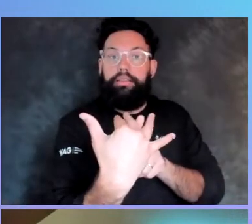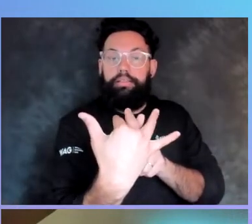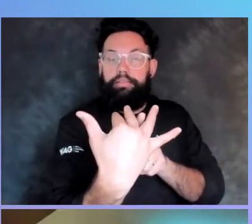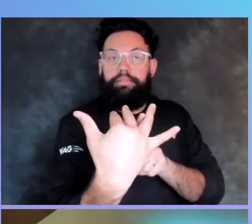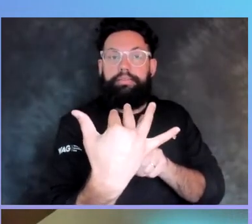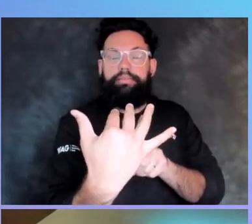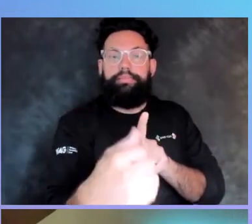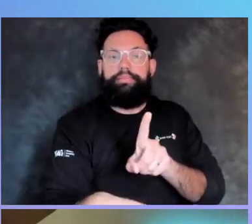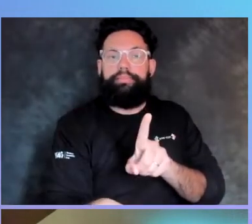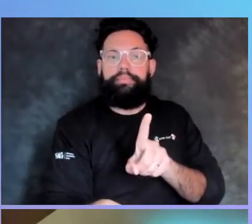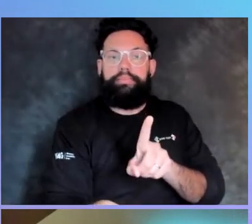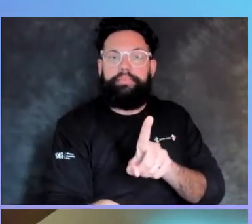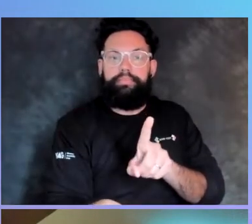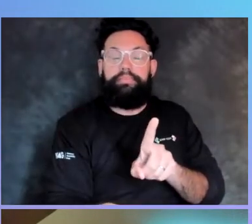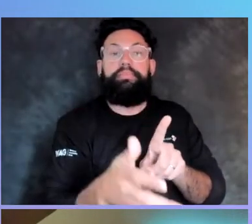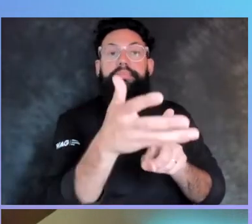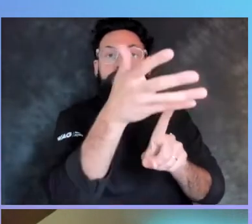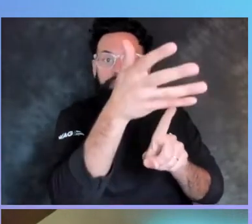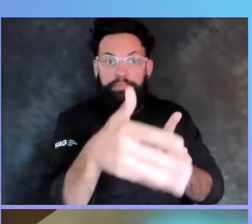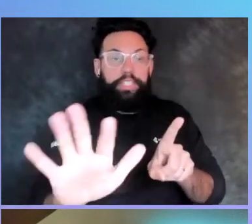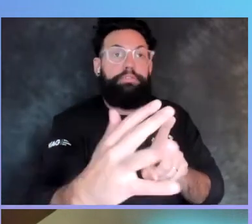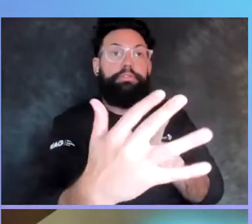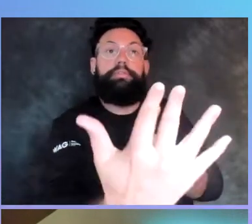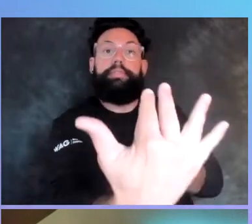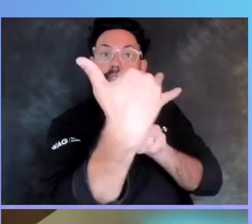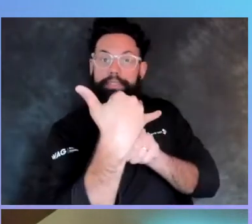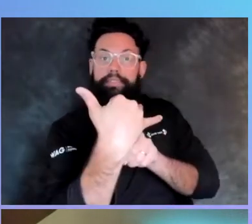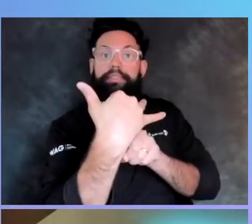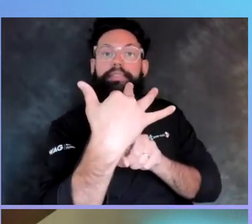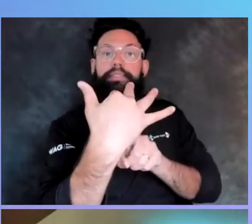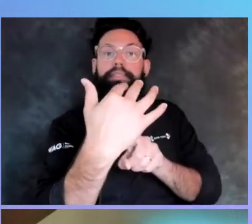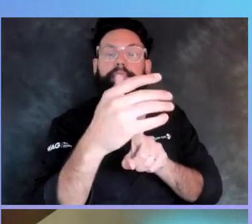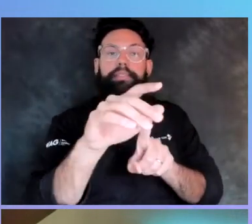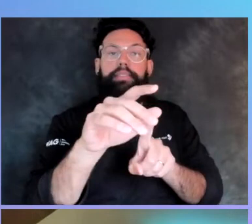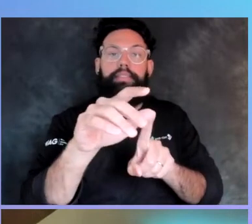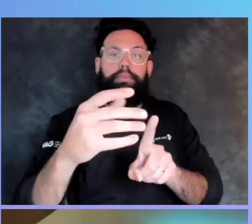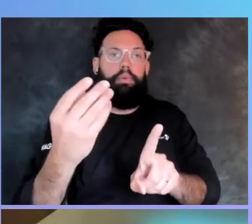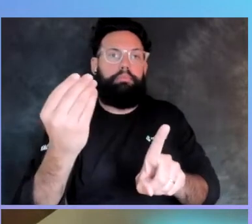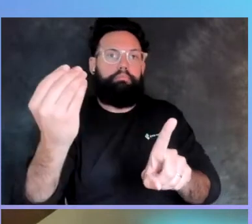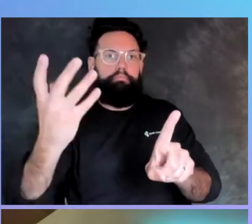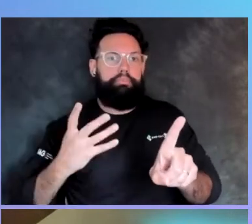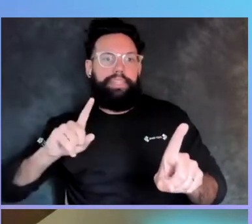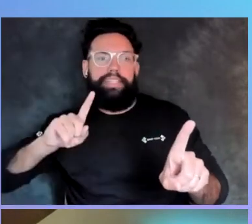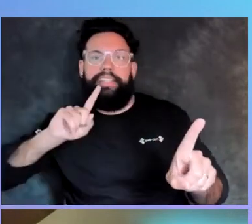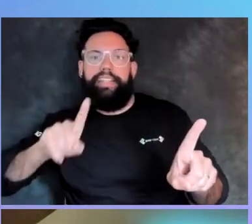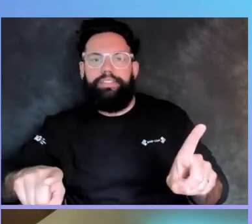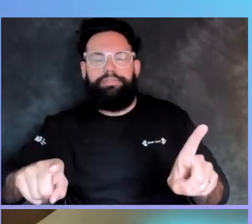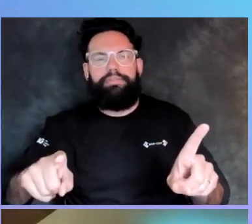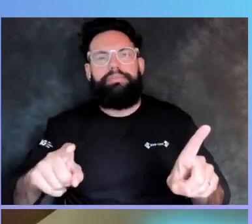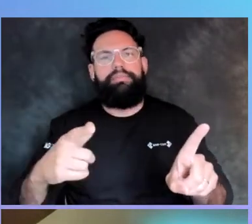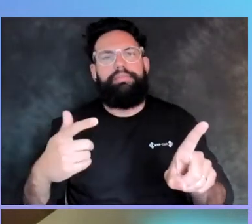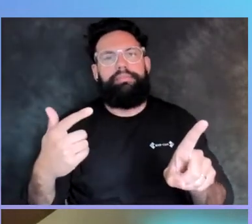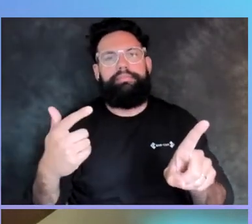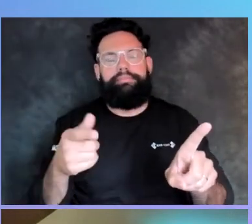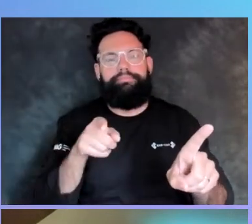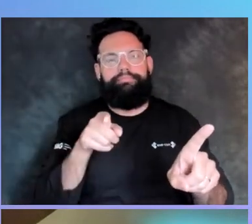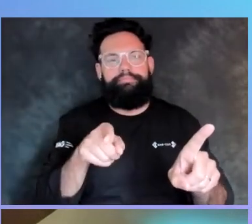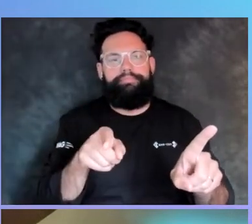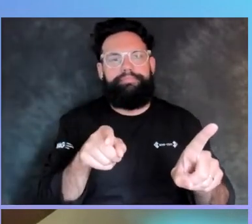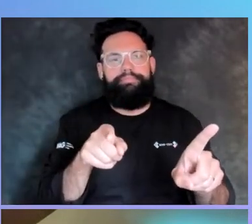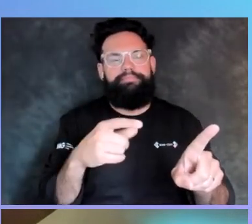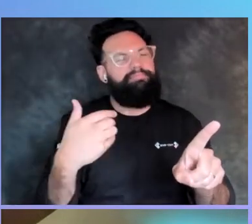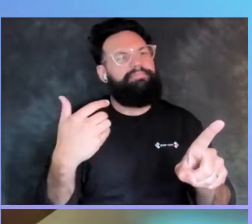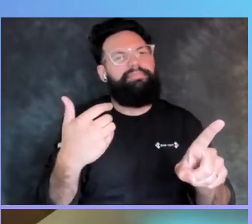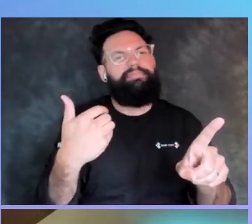input. They operate on the same fundamental statistical and mathematical principles that all other deep learning